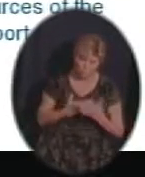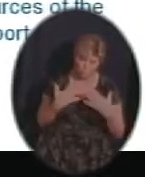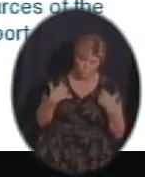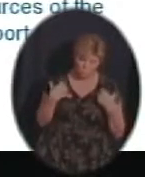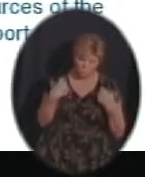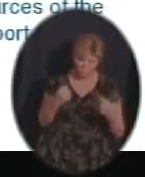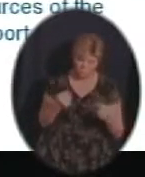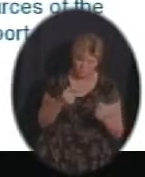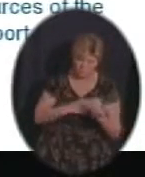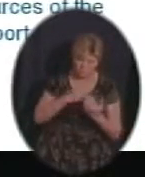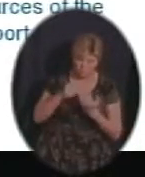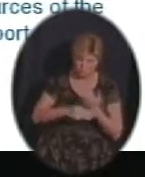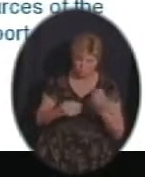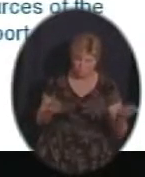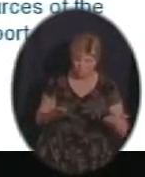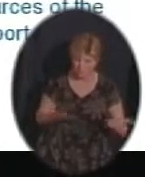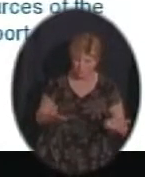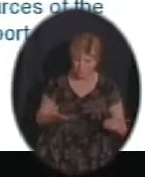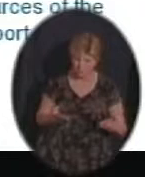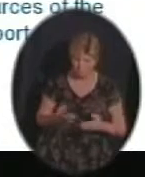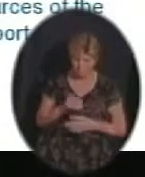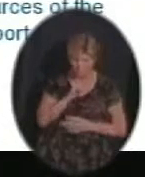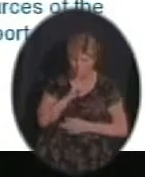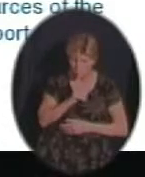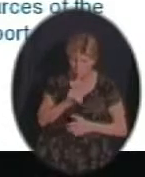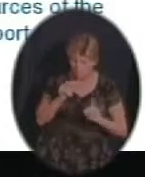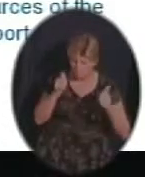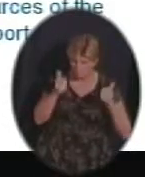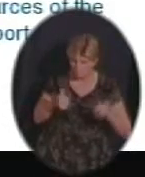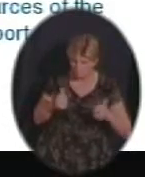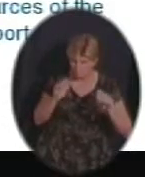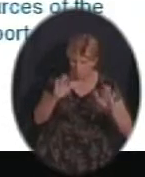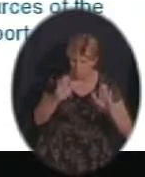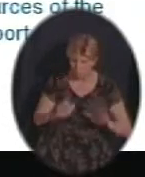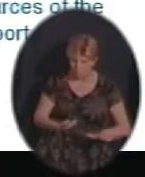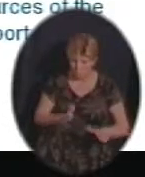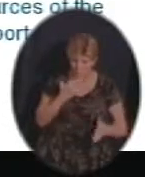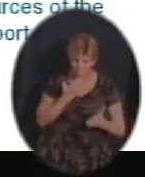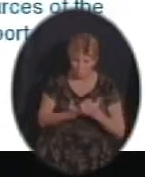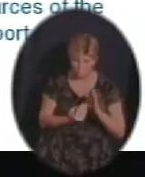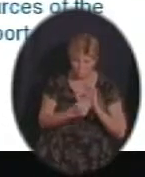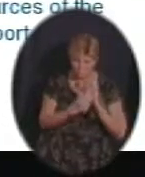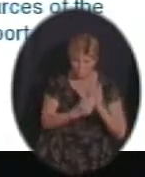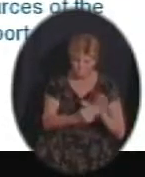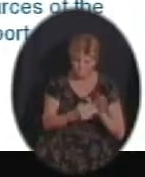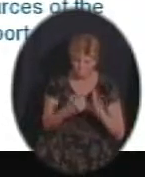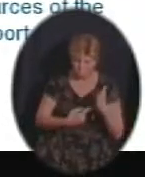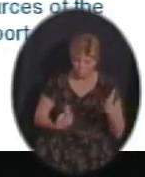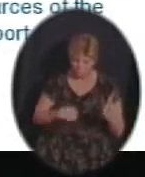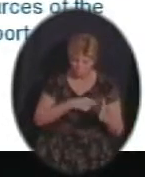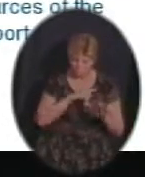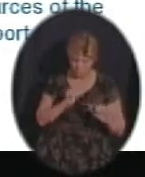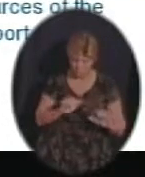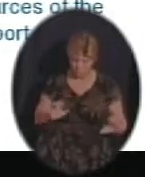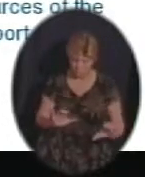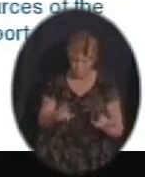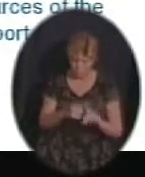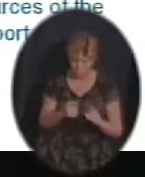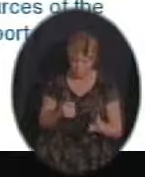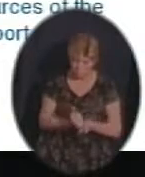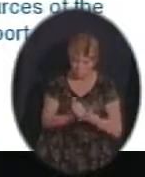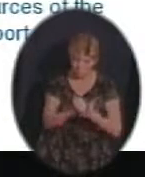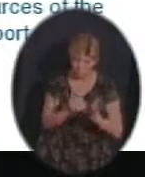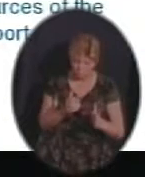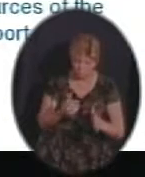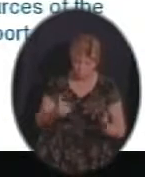ever seen in all the clients we work with. And it's a model. And what can we do to help encourage that, help people get